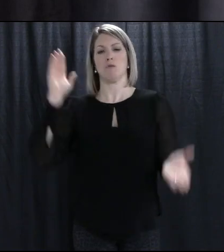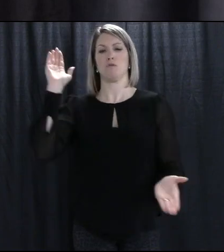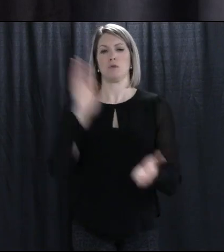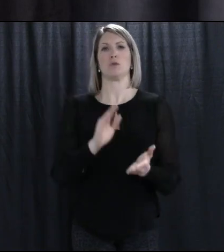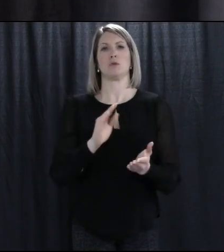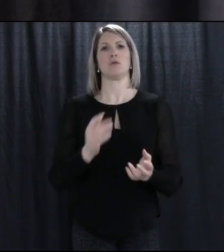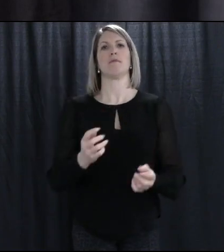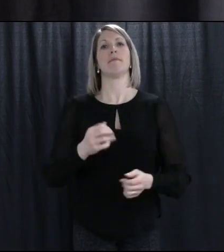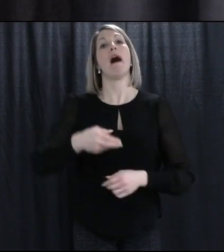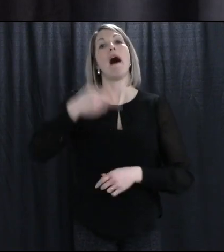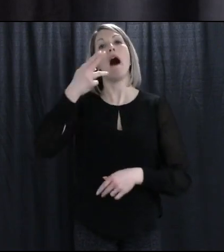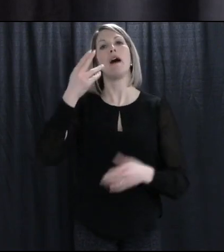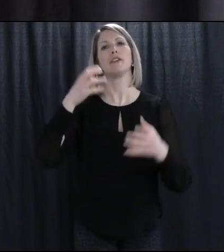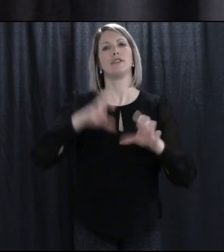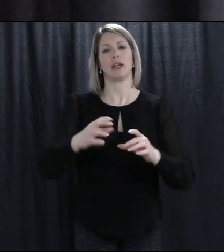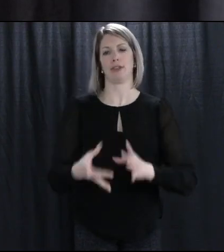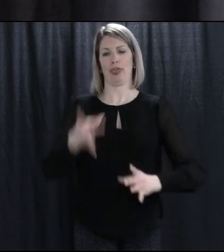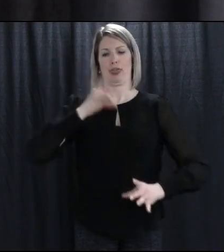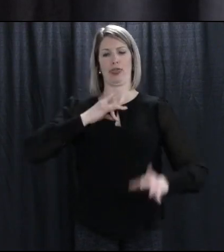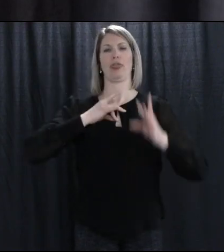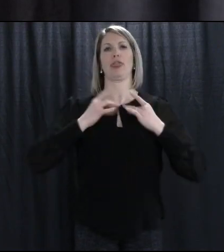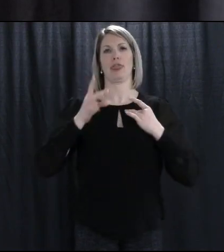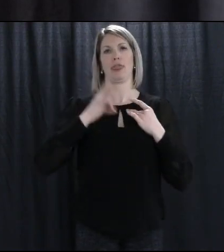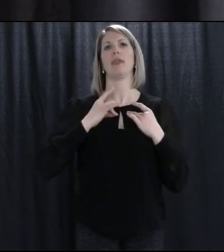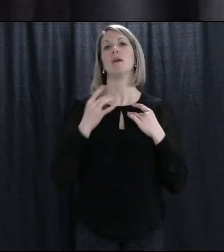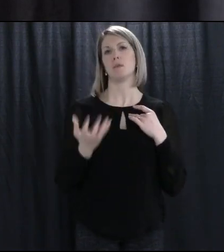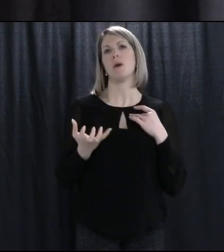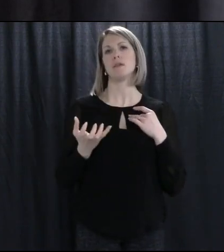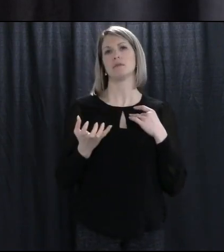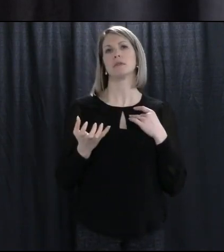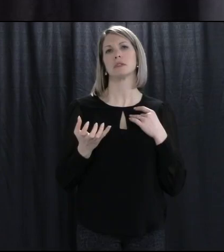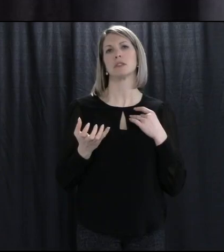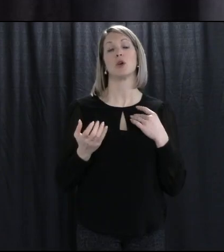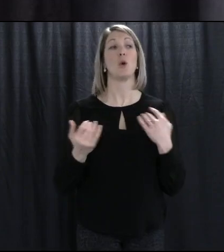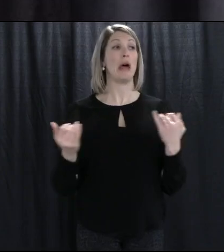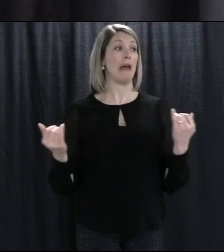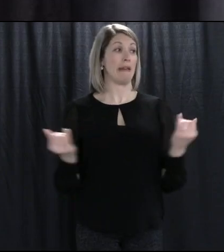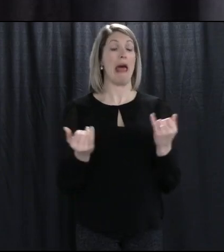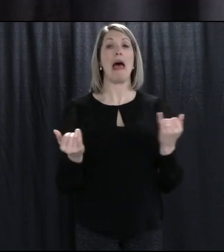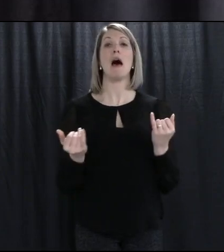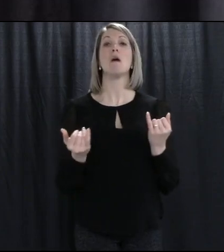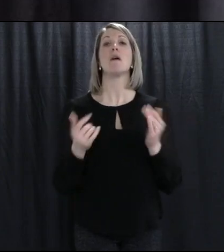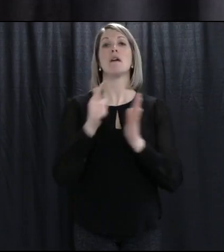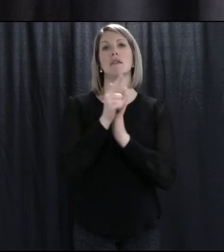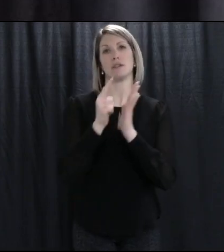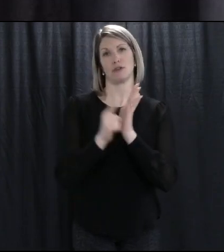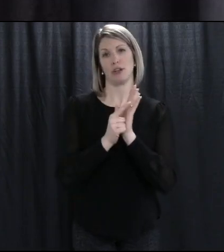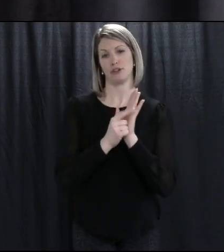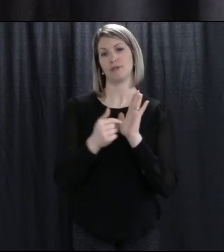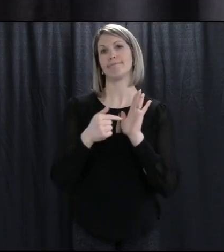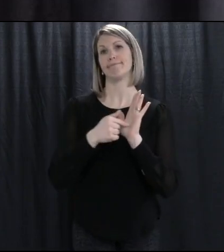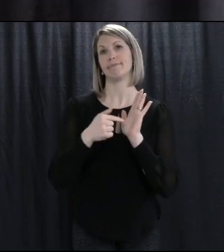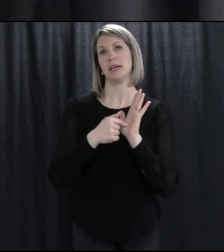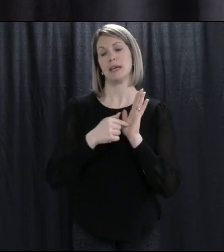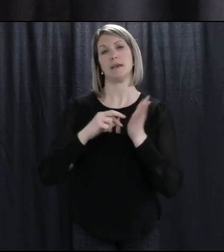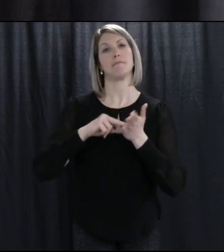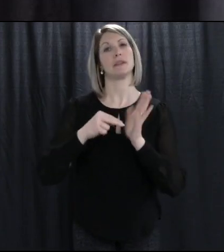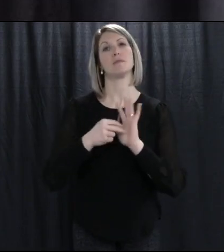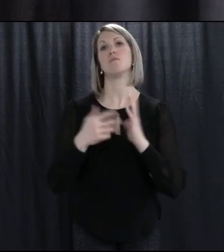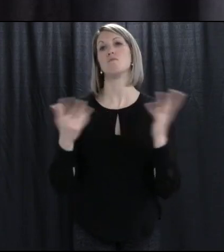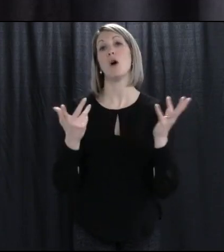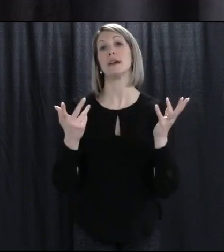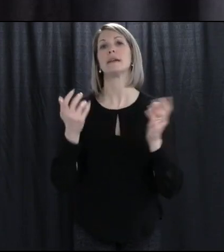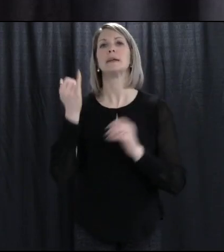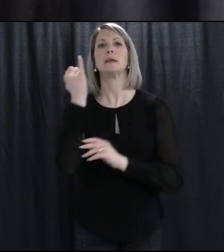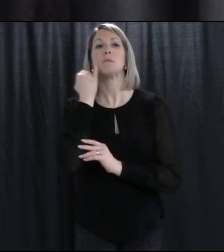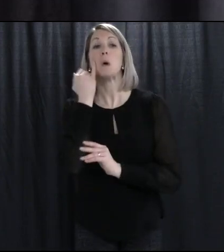that. This order, this declaration, enables